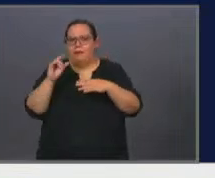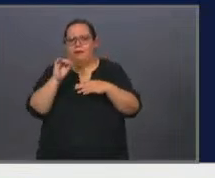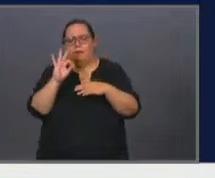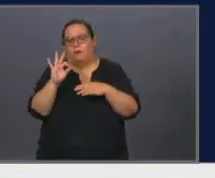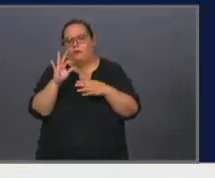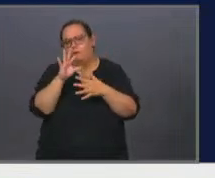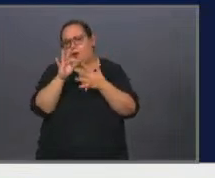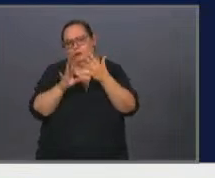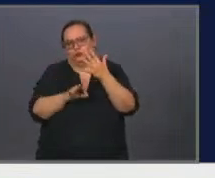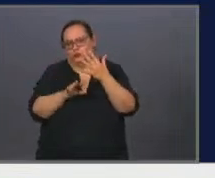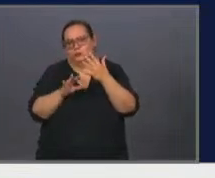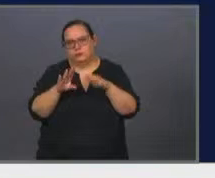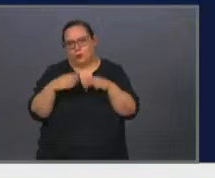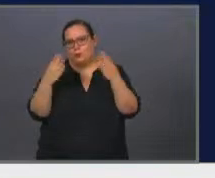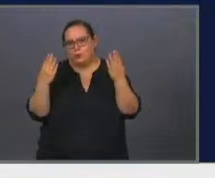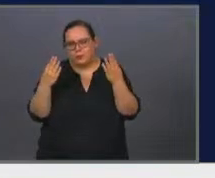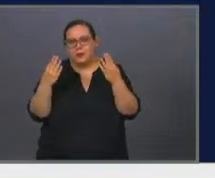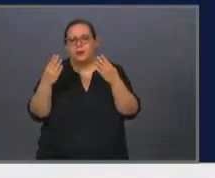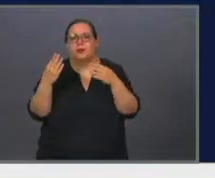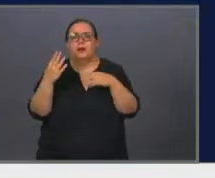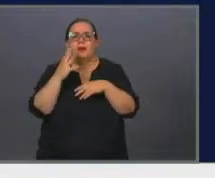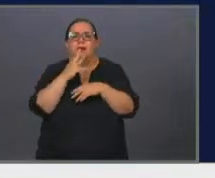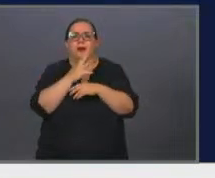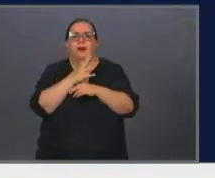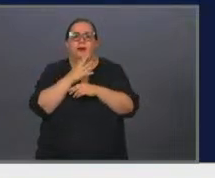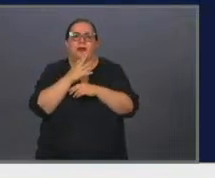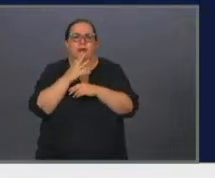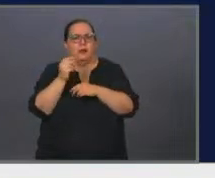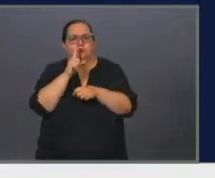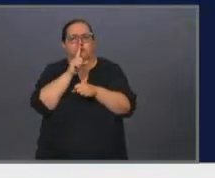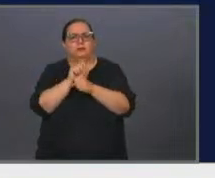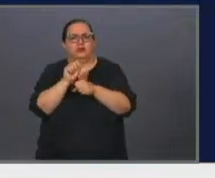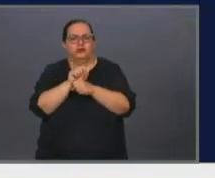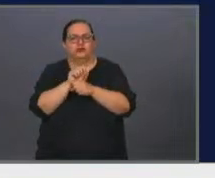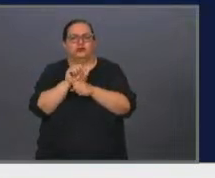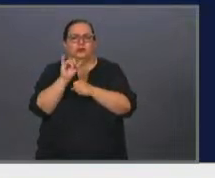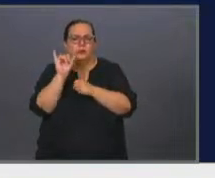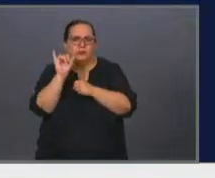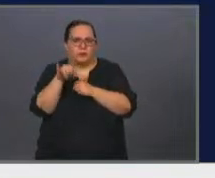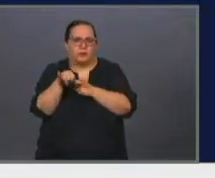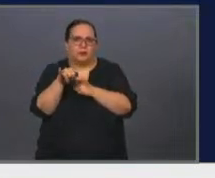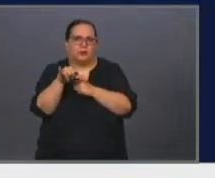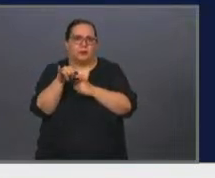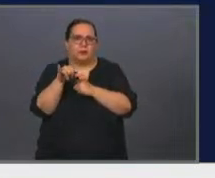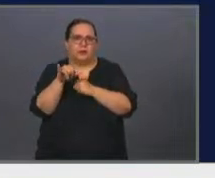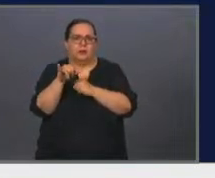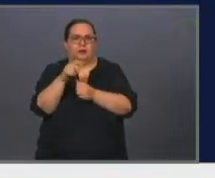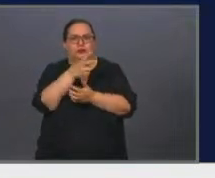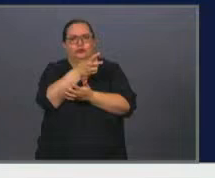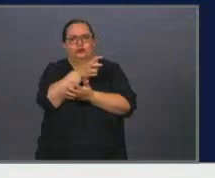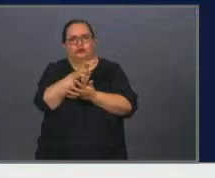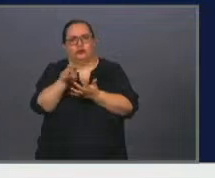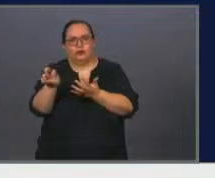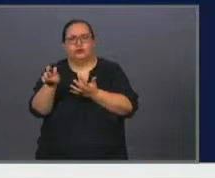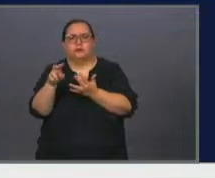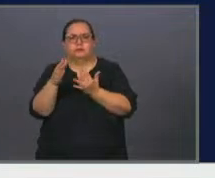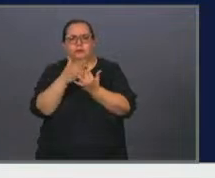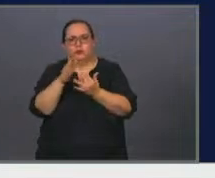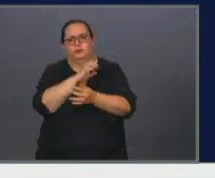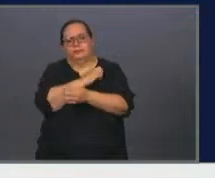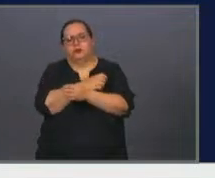of options open and make sure that the transition is well thought